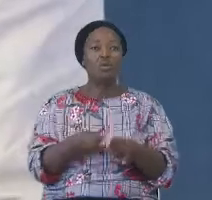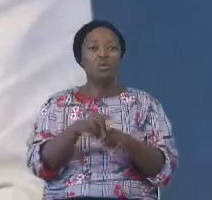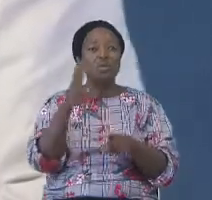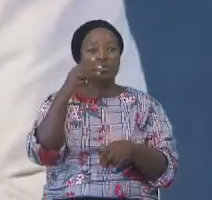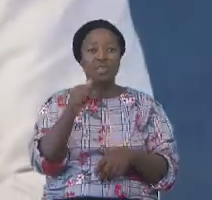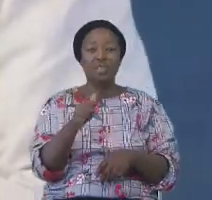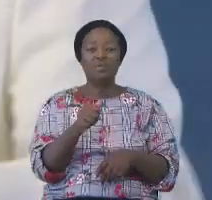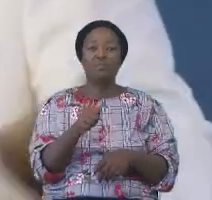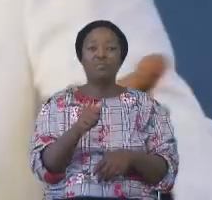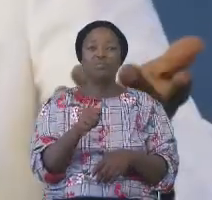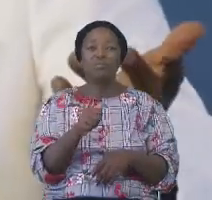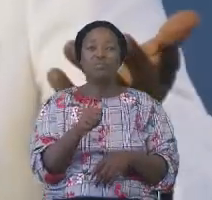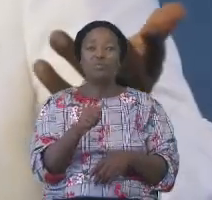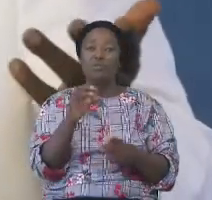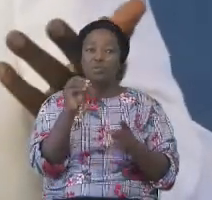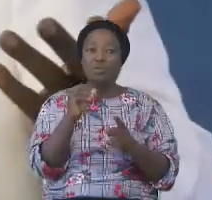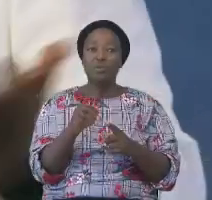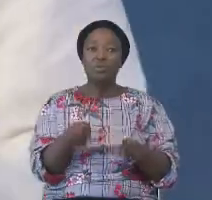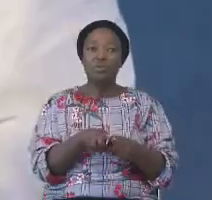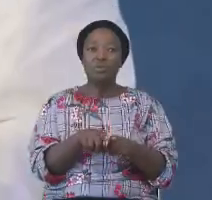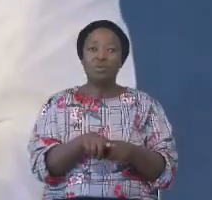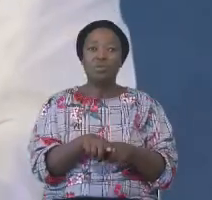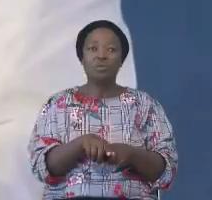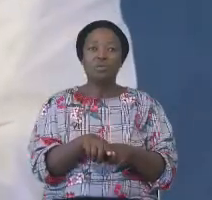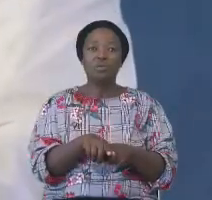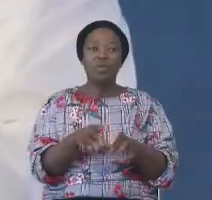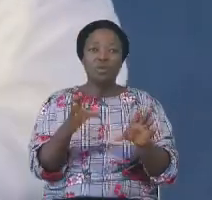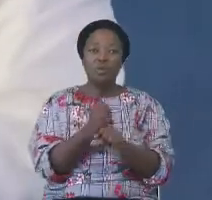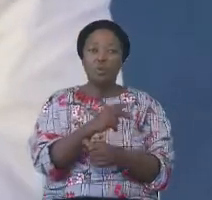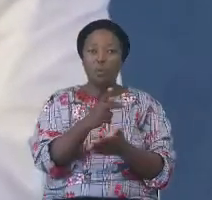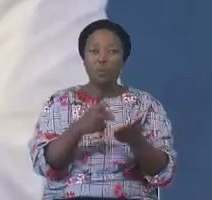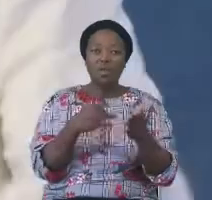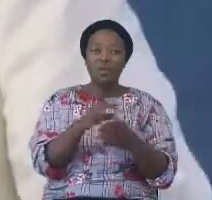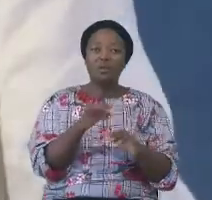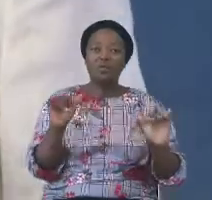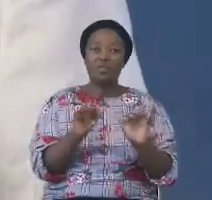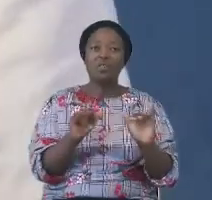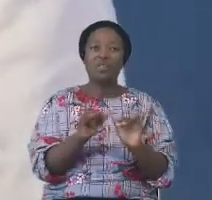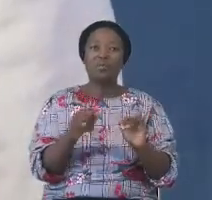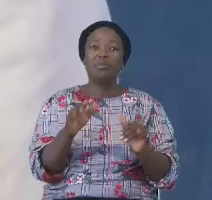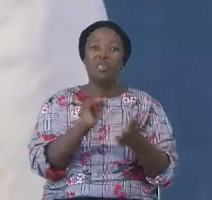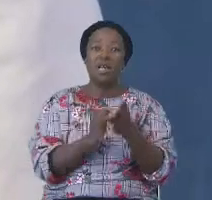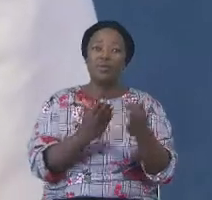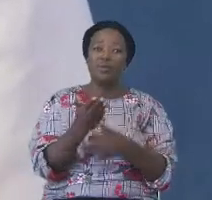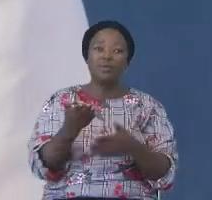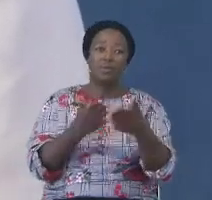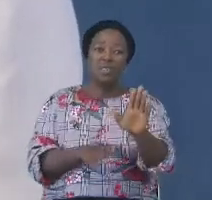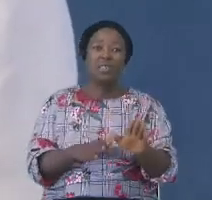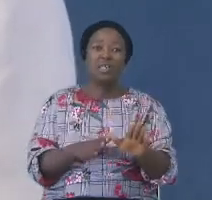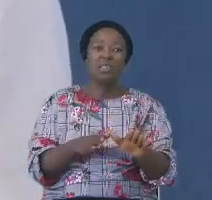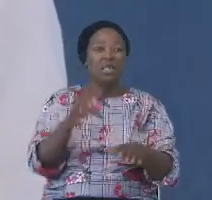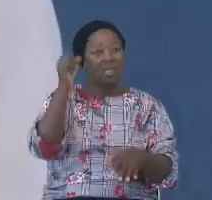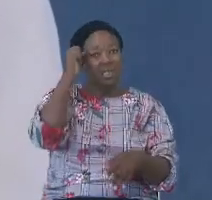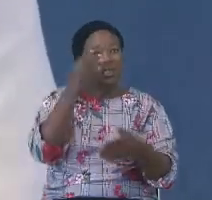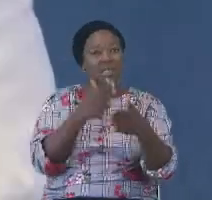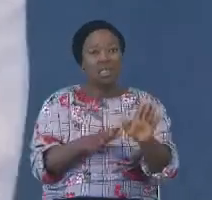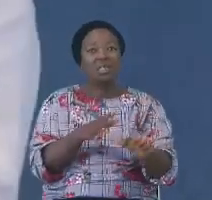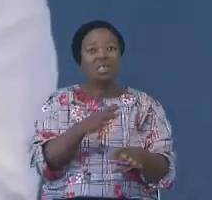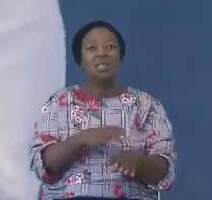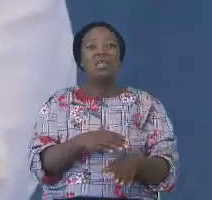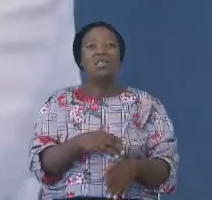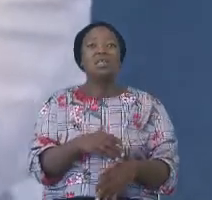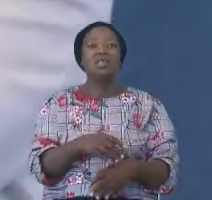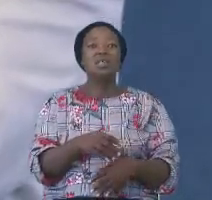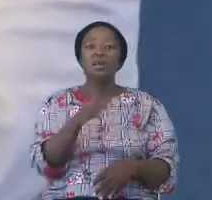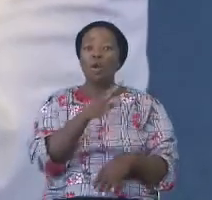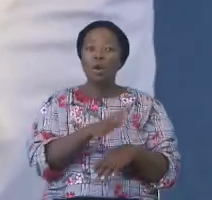blood he also himself likewise took part of the same